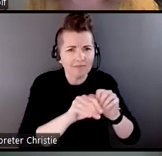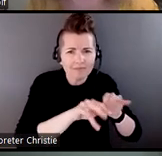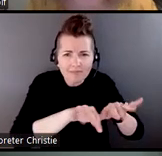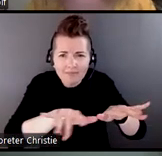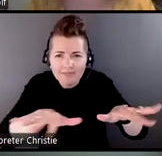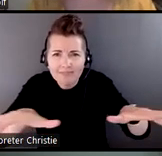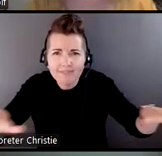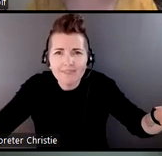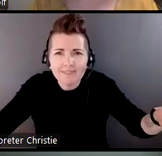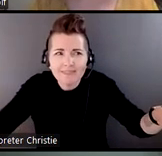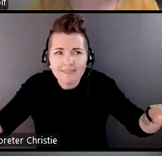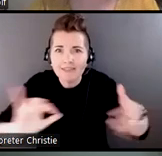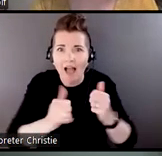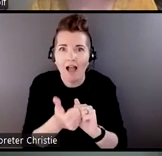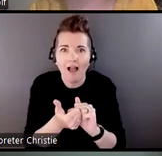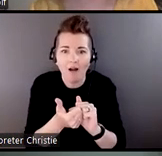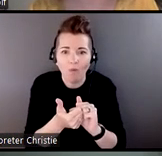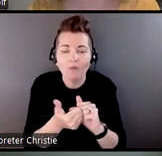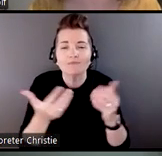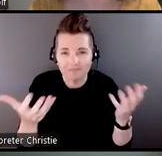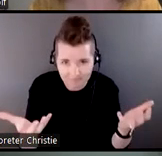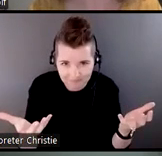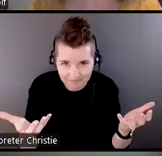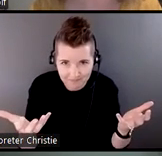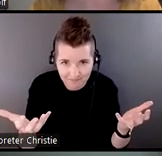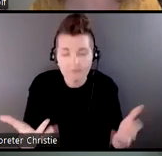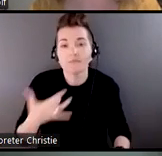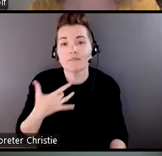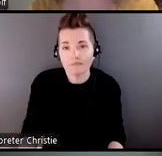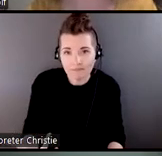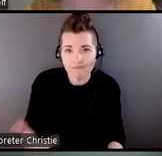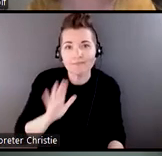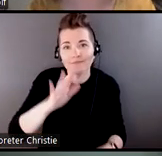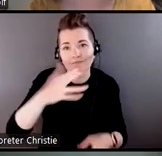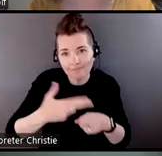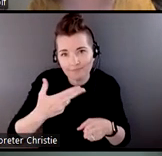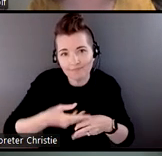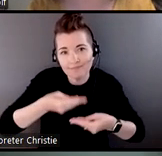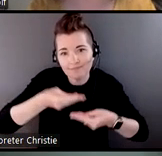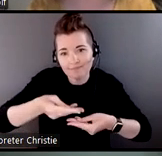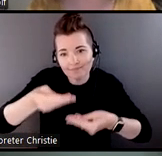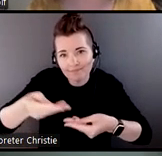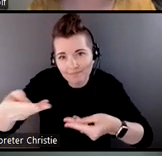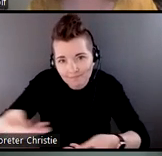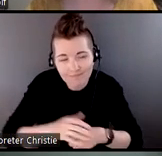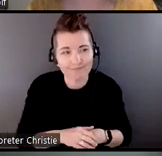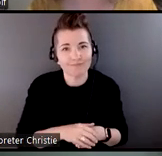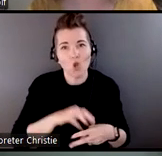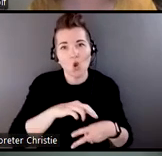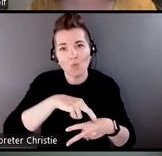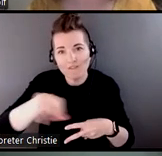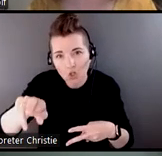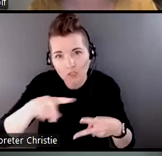target audience. And it is most likely through recommendations, referrals, word of